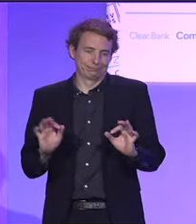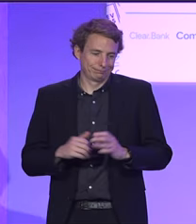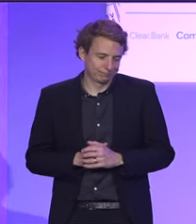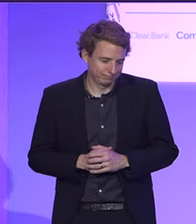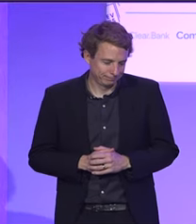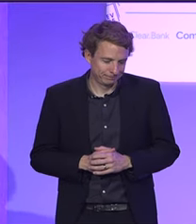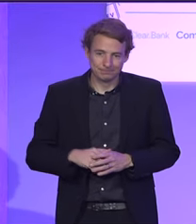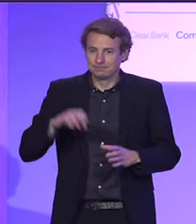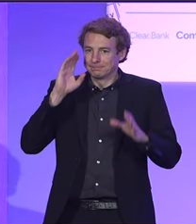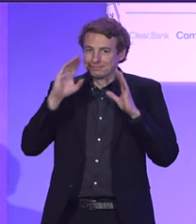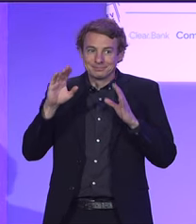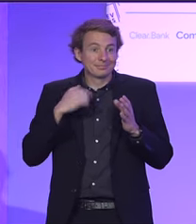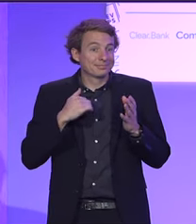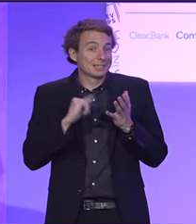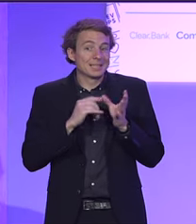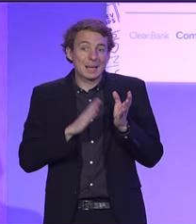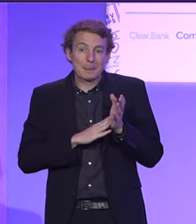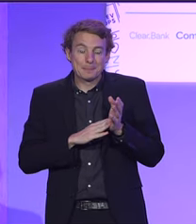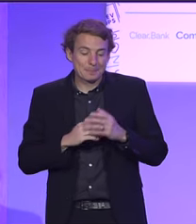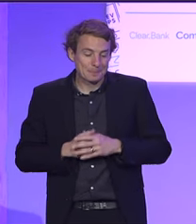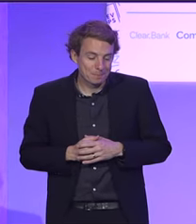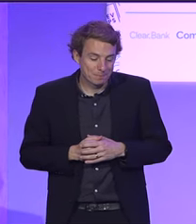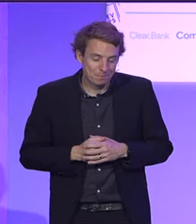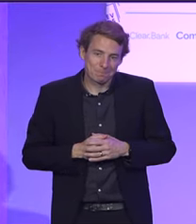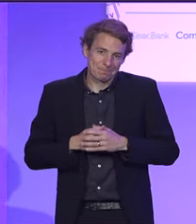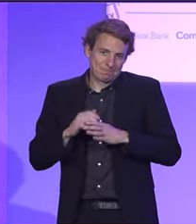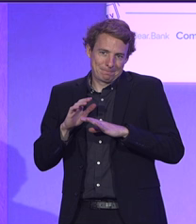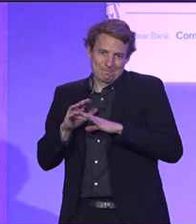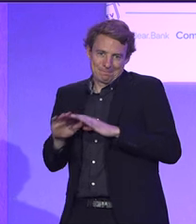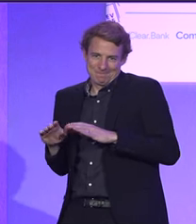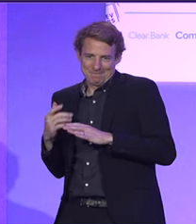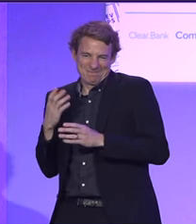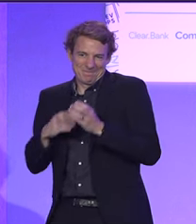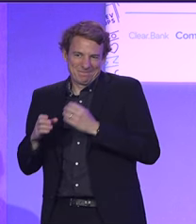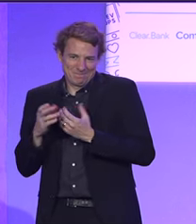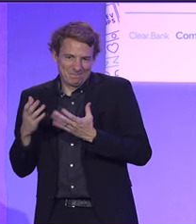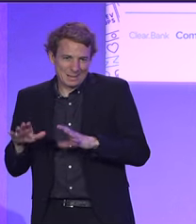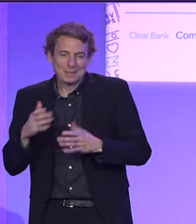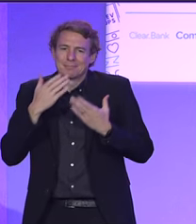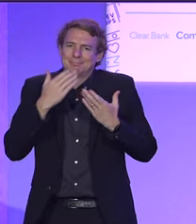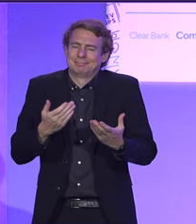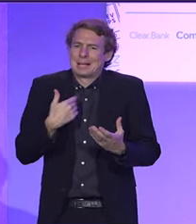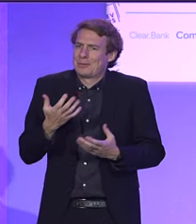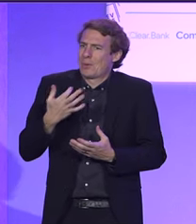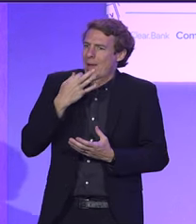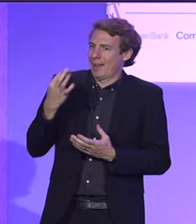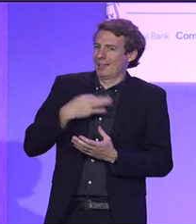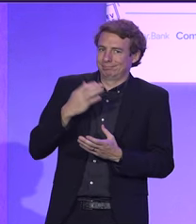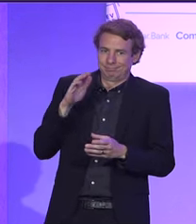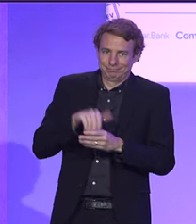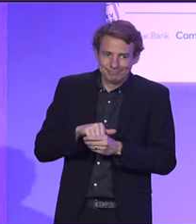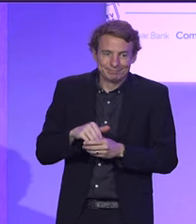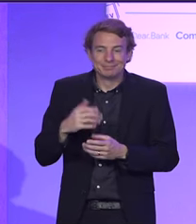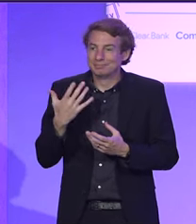Hello everyone, I'm Sam. I'm not Emma. Thank you for having me. I found out about this talk yesterday, so hopefully it will be